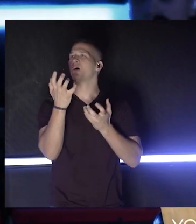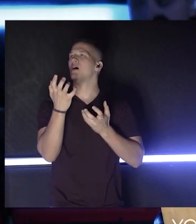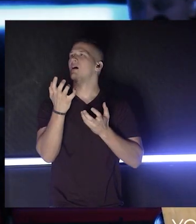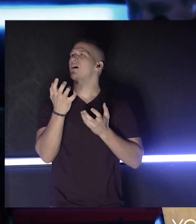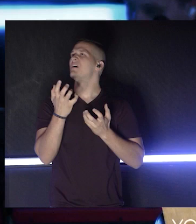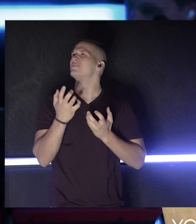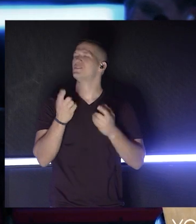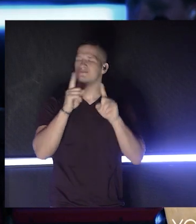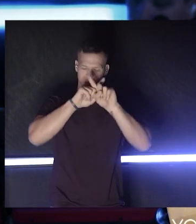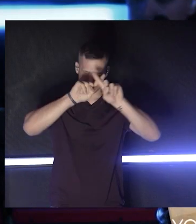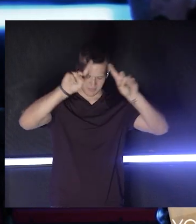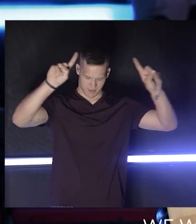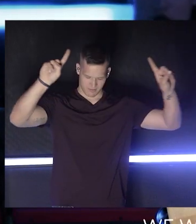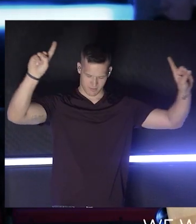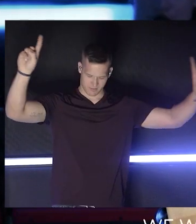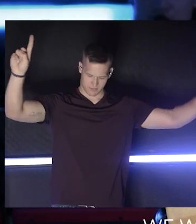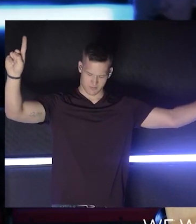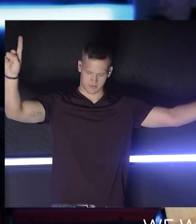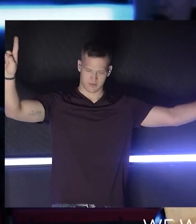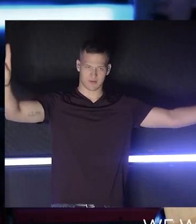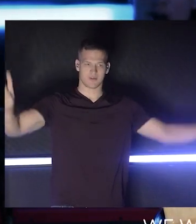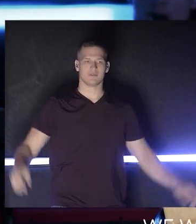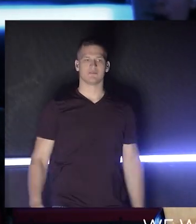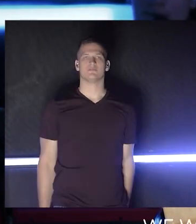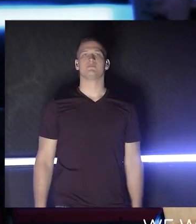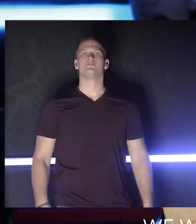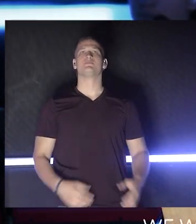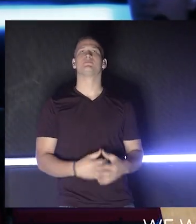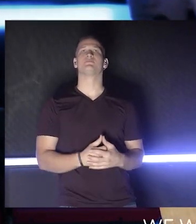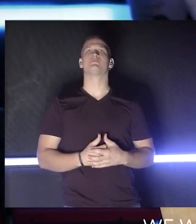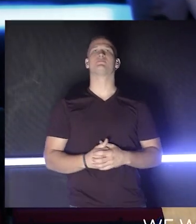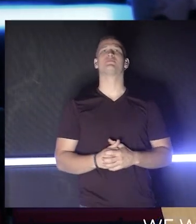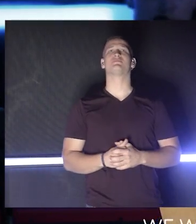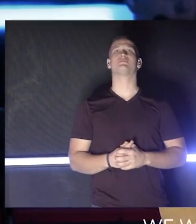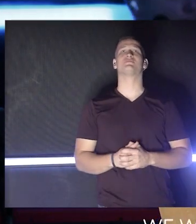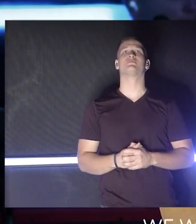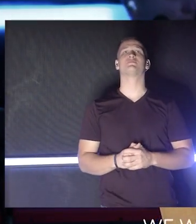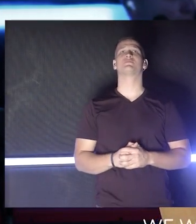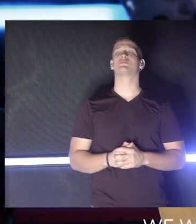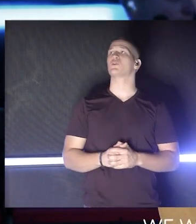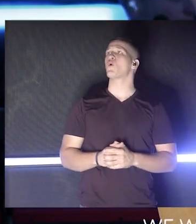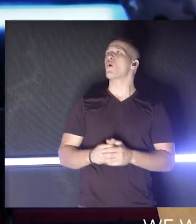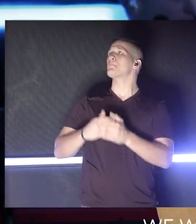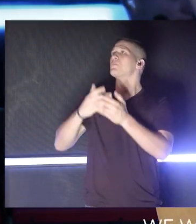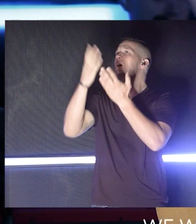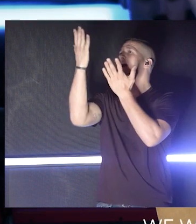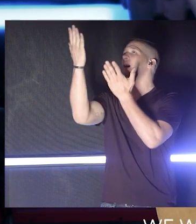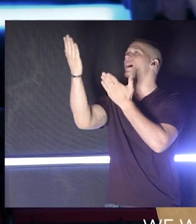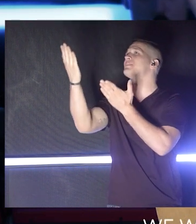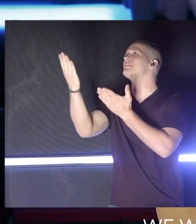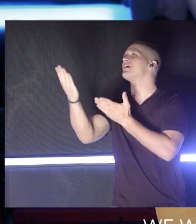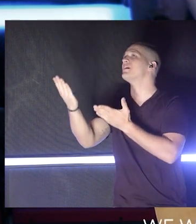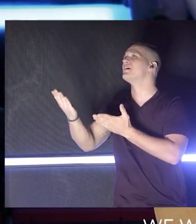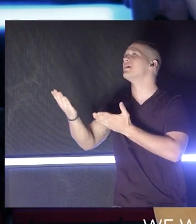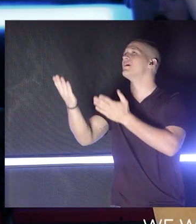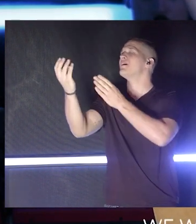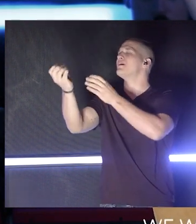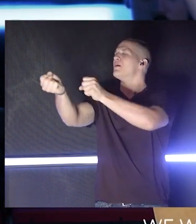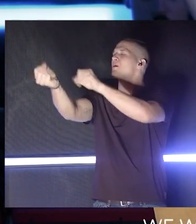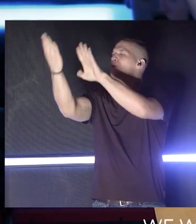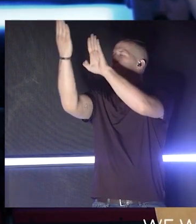door. We want you, Lord, like never